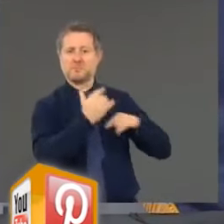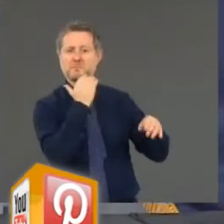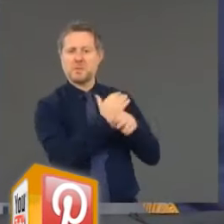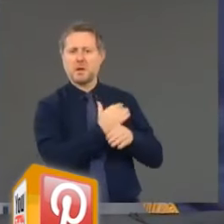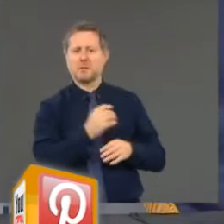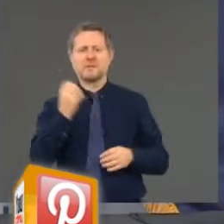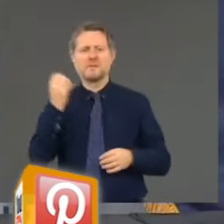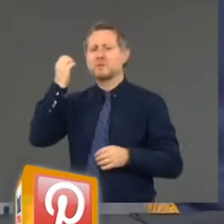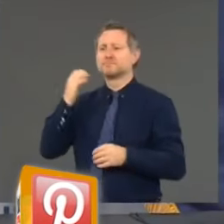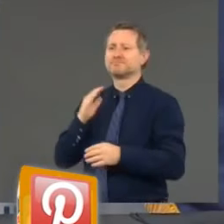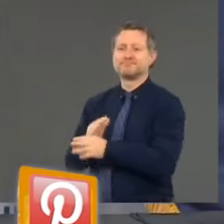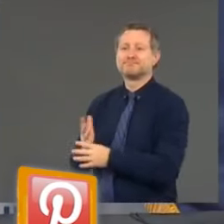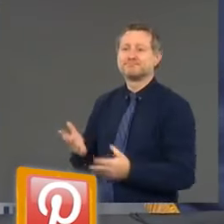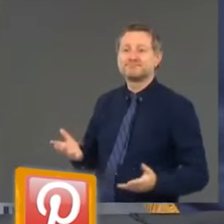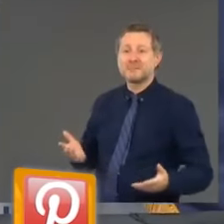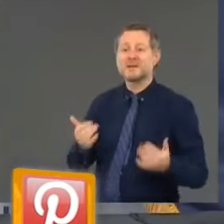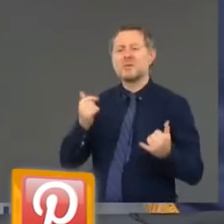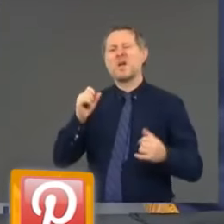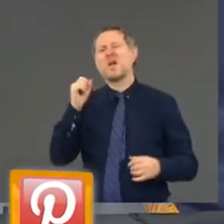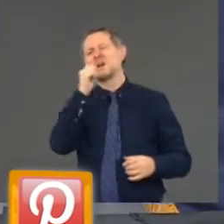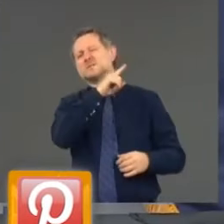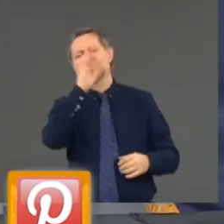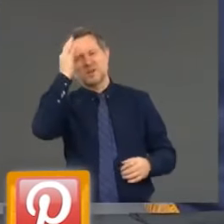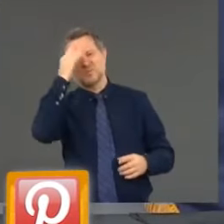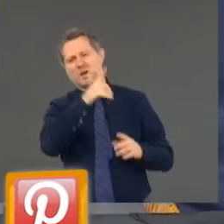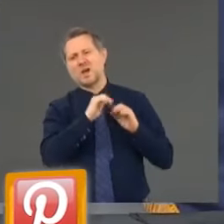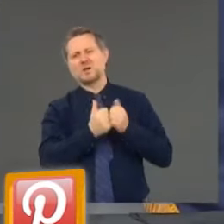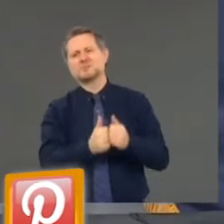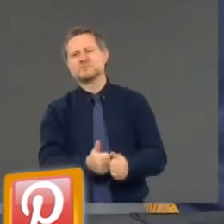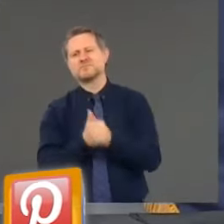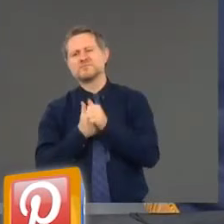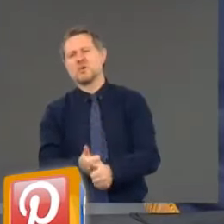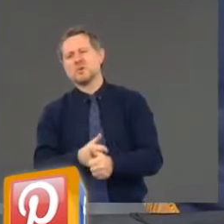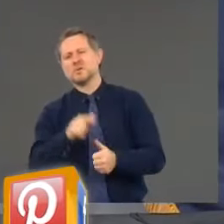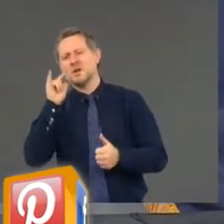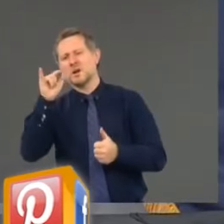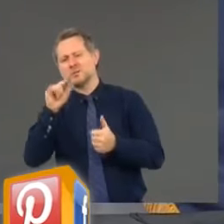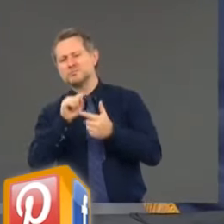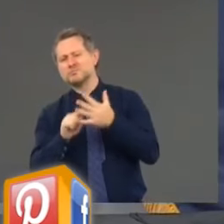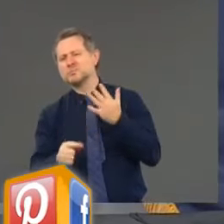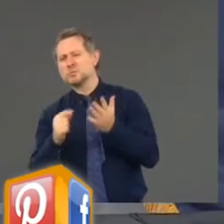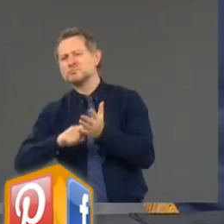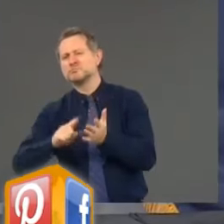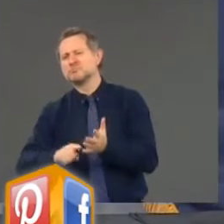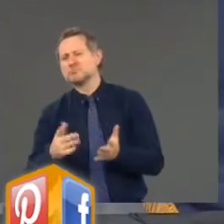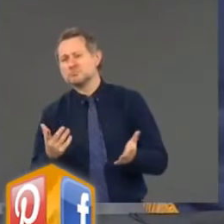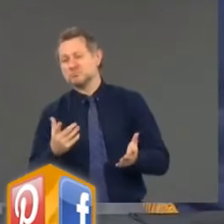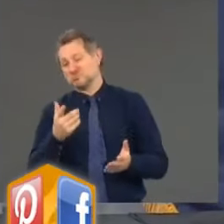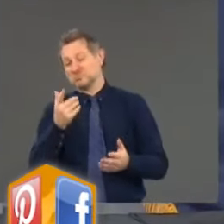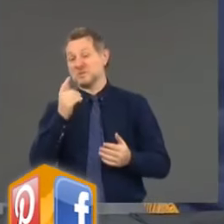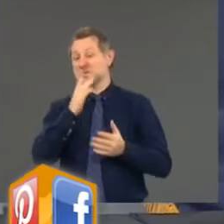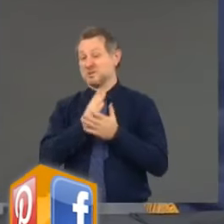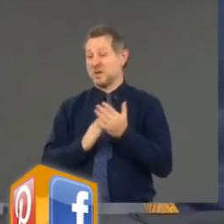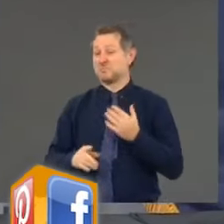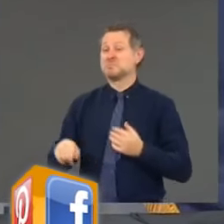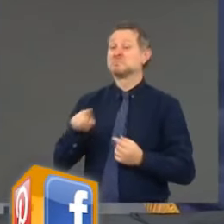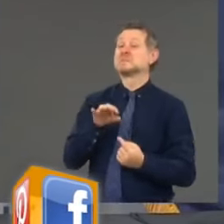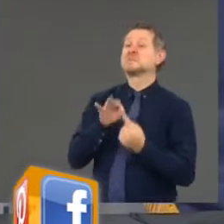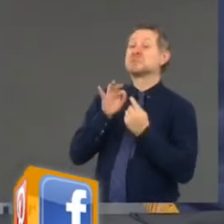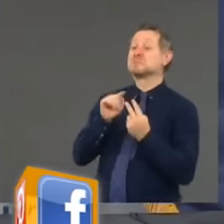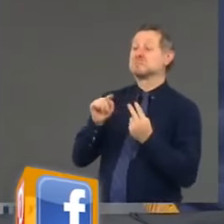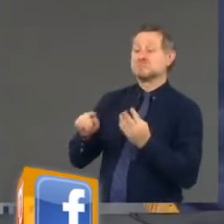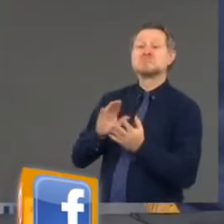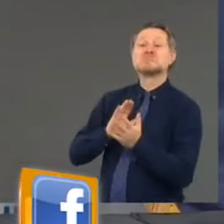how do you enforce that at the airports? There are some exceptions to the bans, and they've been criticized for